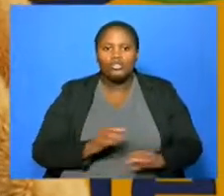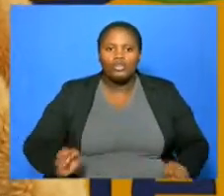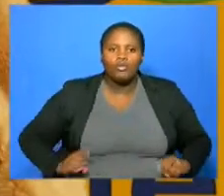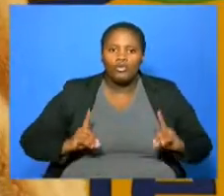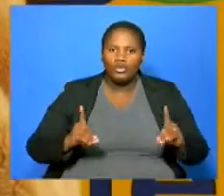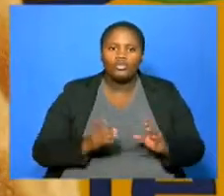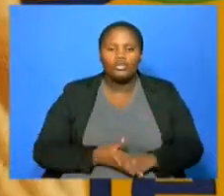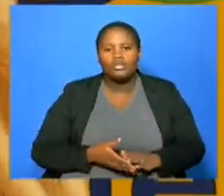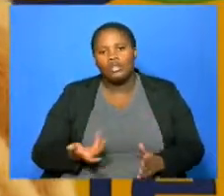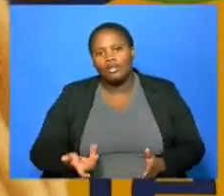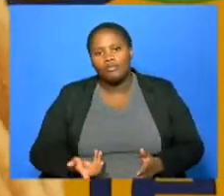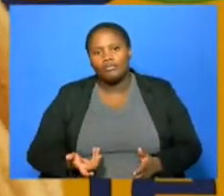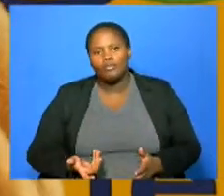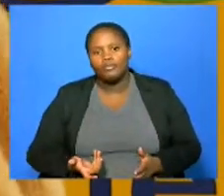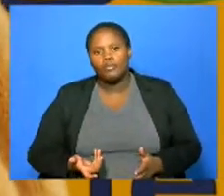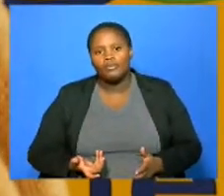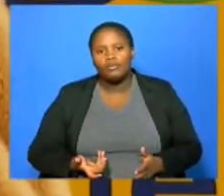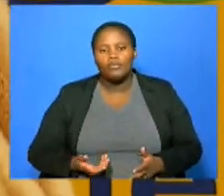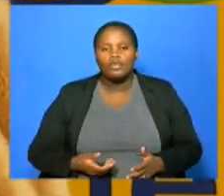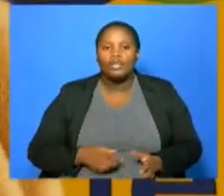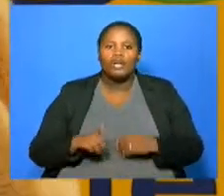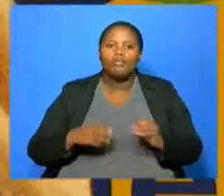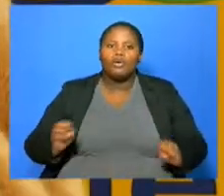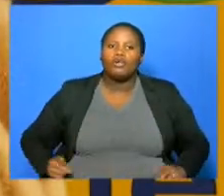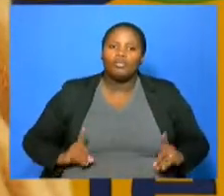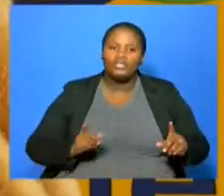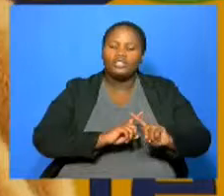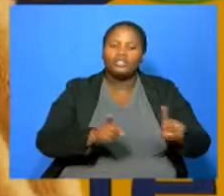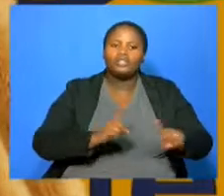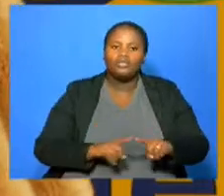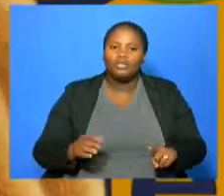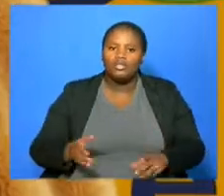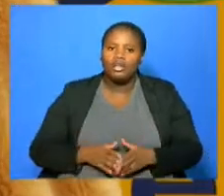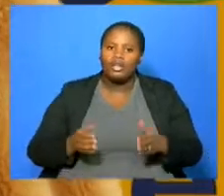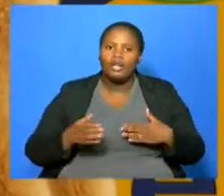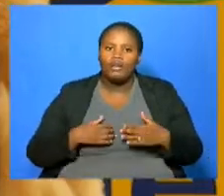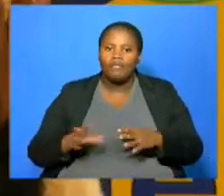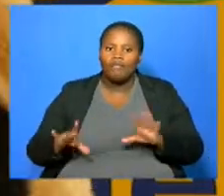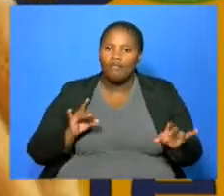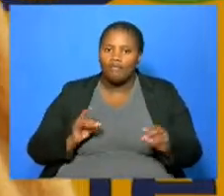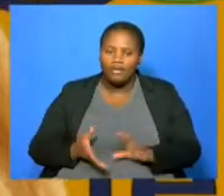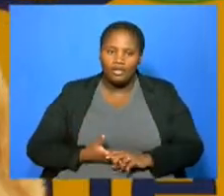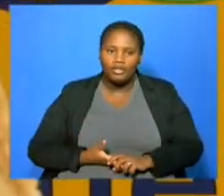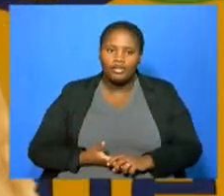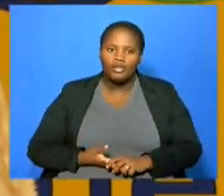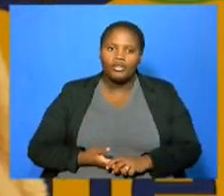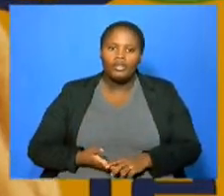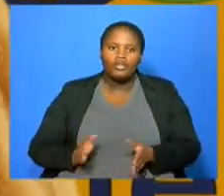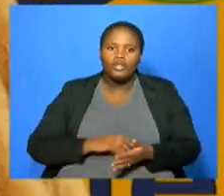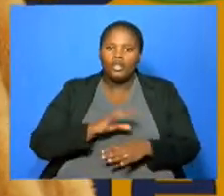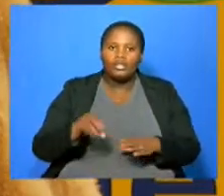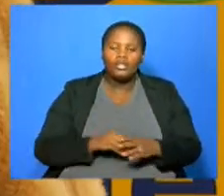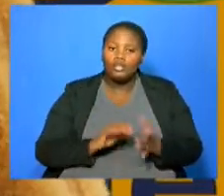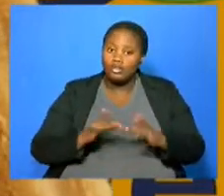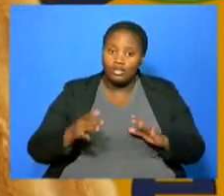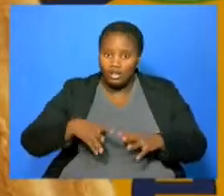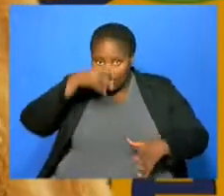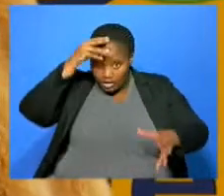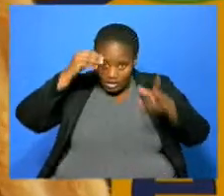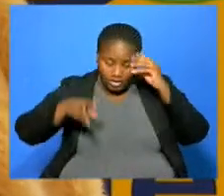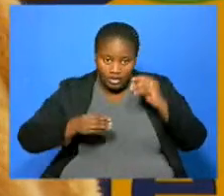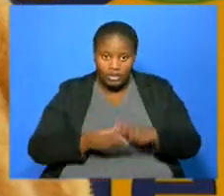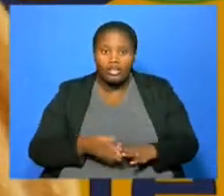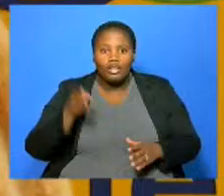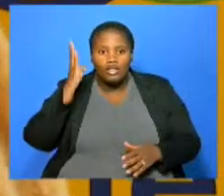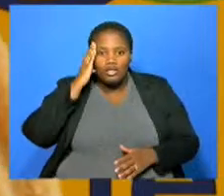advantage of the opportunities that have come by, such as Bonibo online learning? I